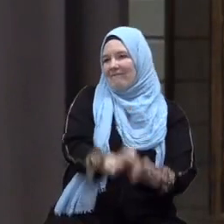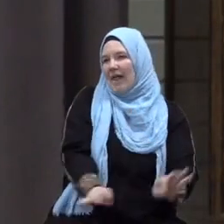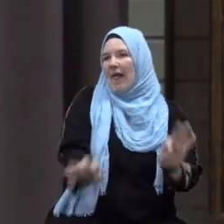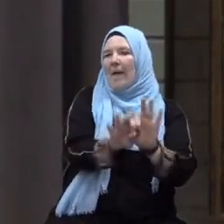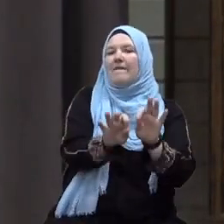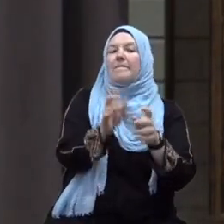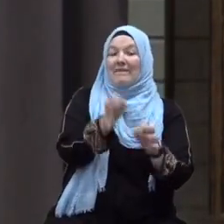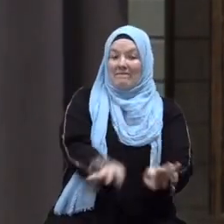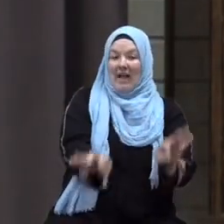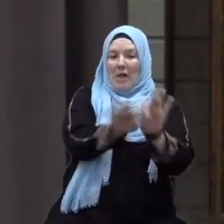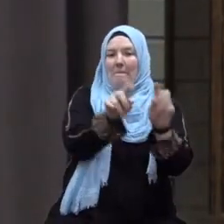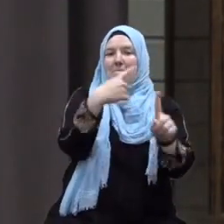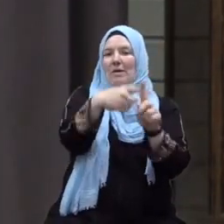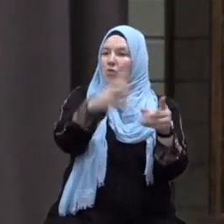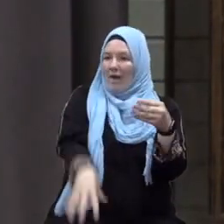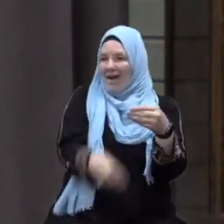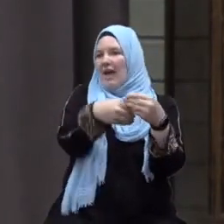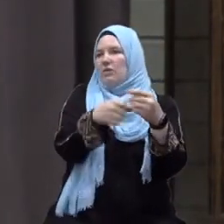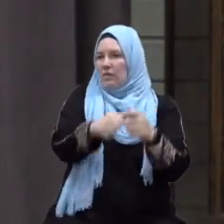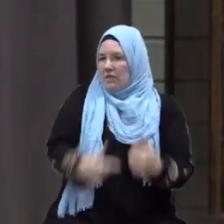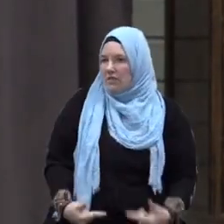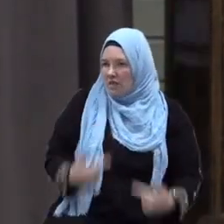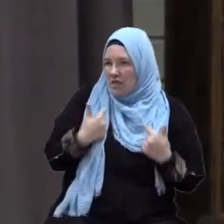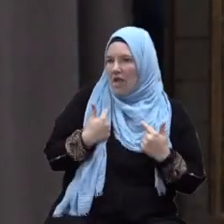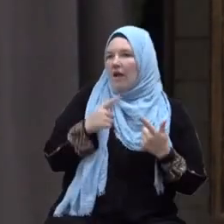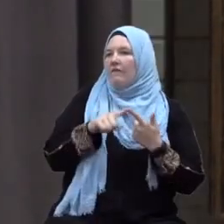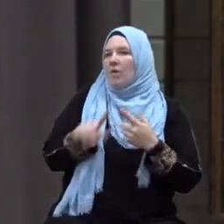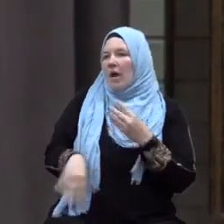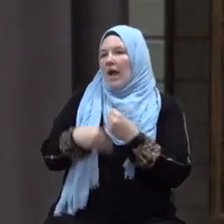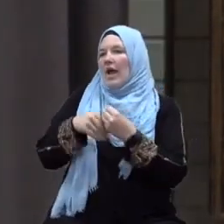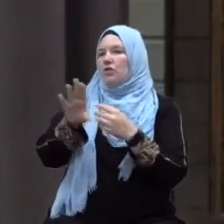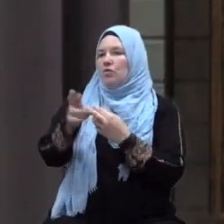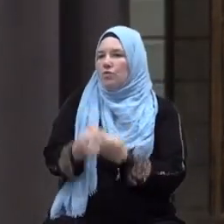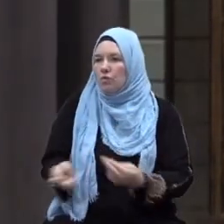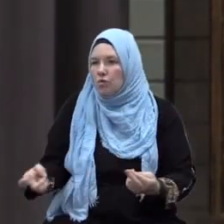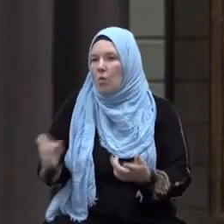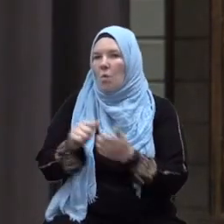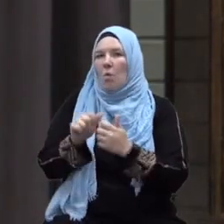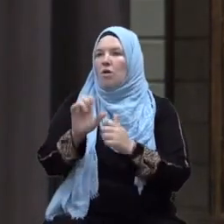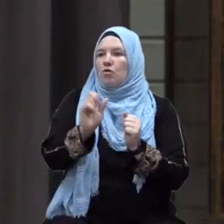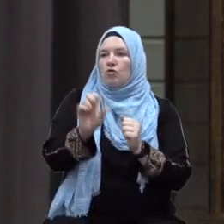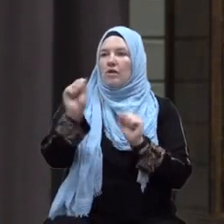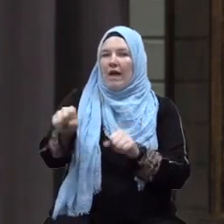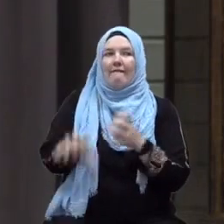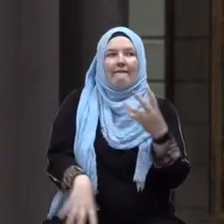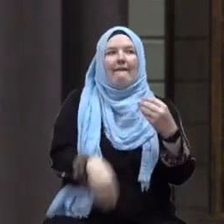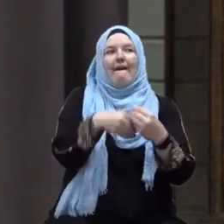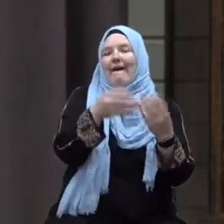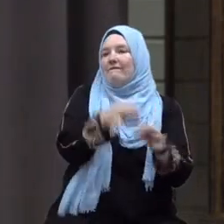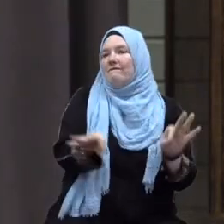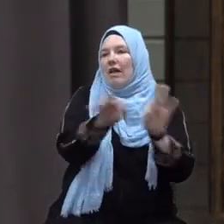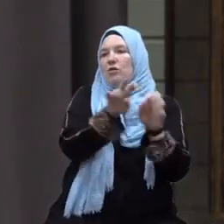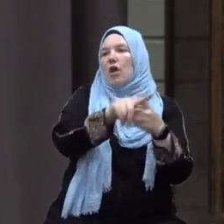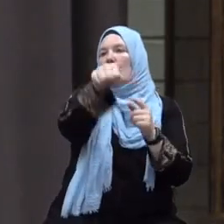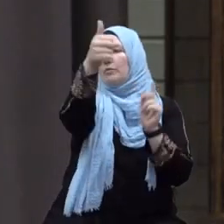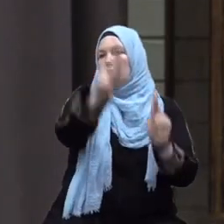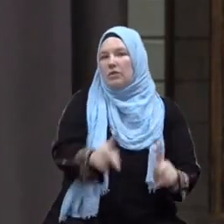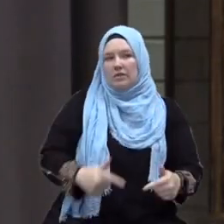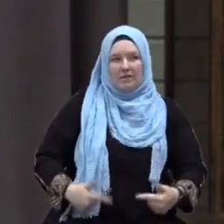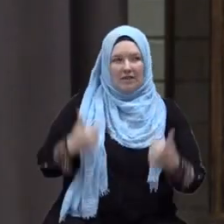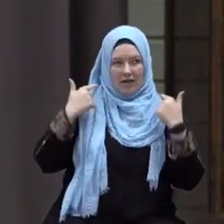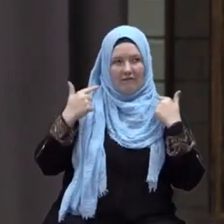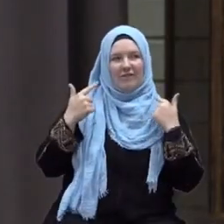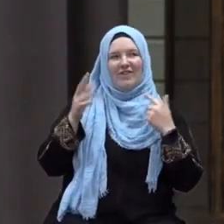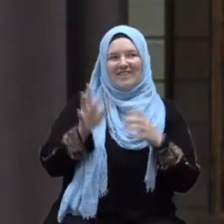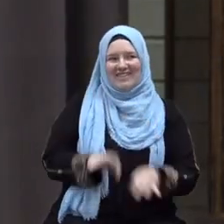you add to this life or to your resources or to somebody else, or values